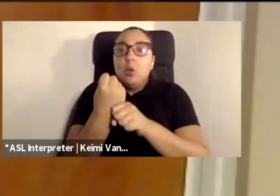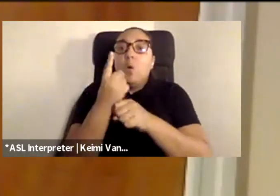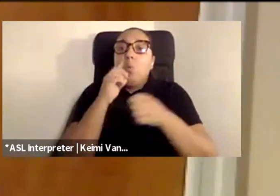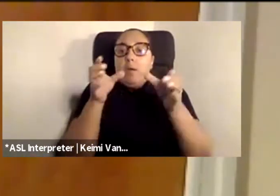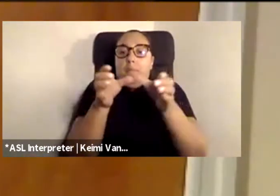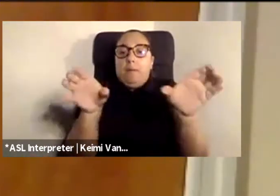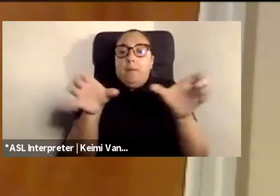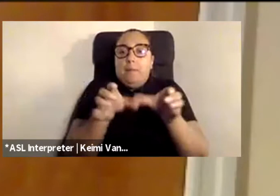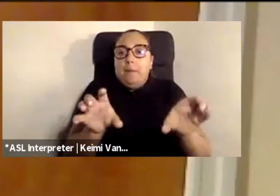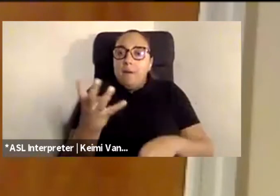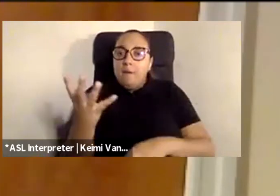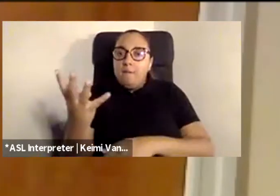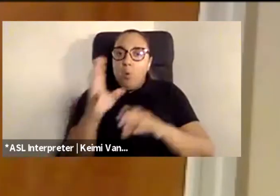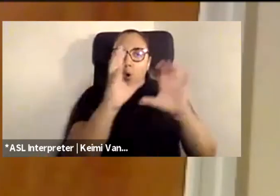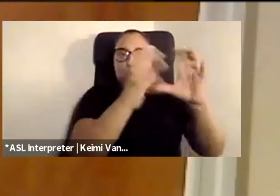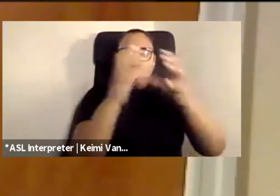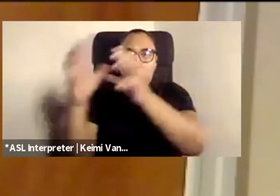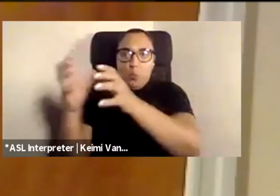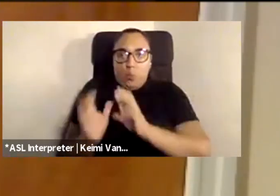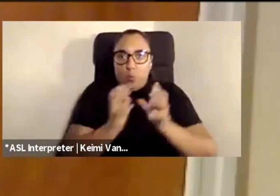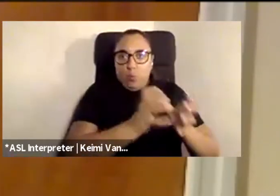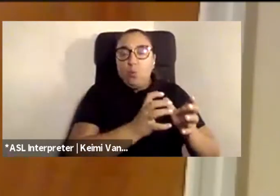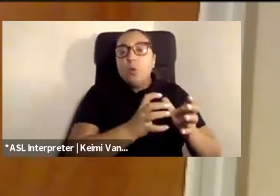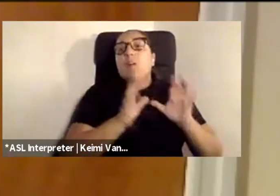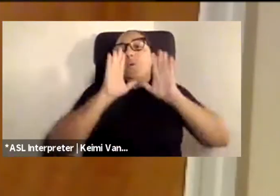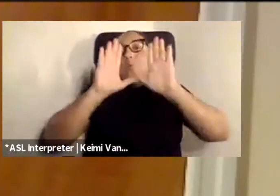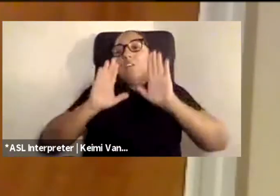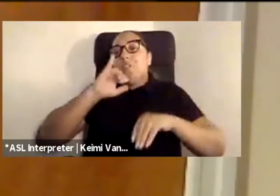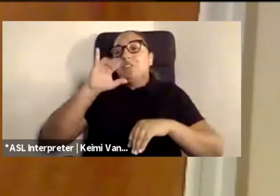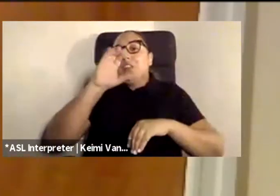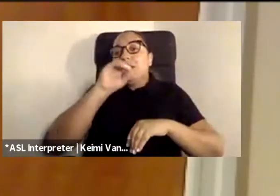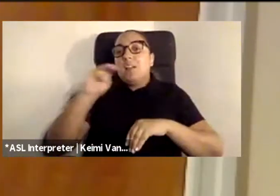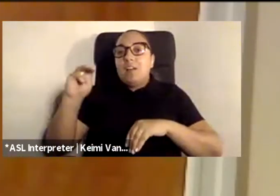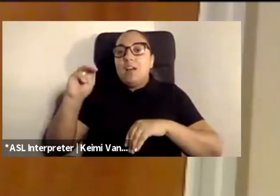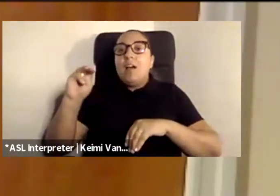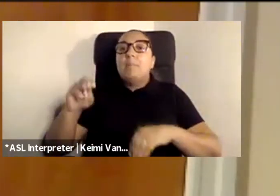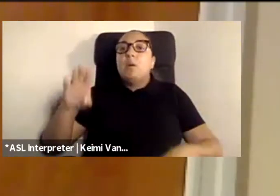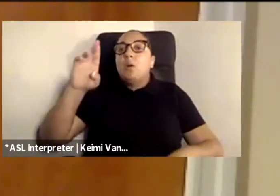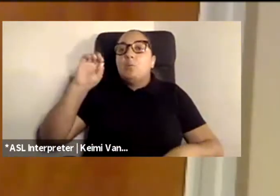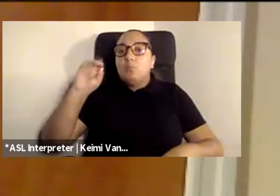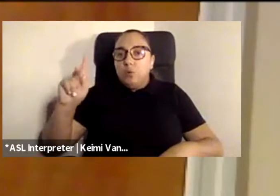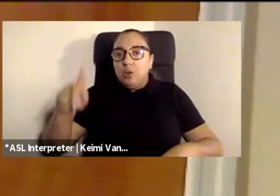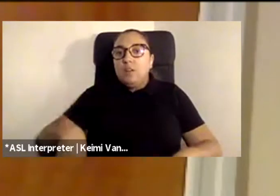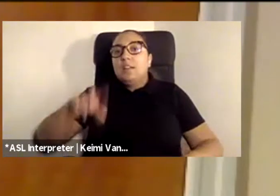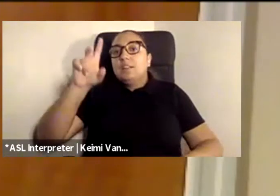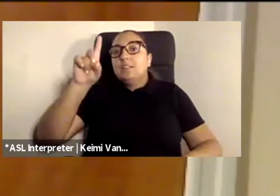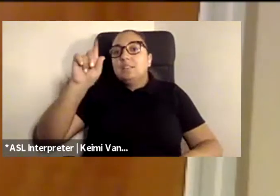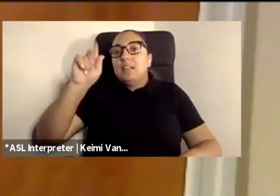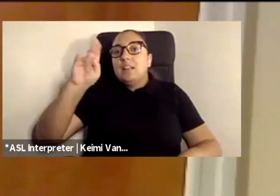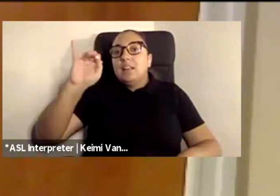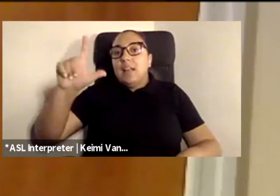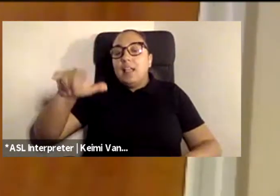breakout rooms for this, where our fantastic JCOM facilitators, Brooke Rucker, Danielle Iwata, Joan